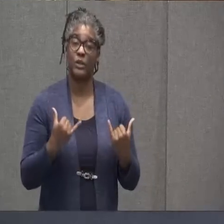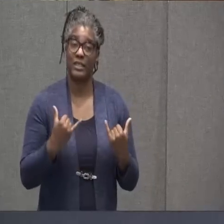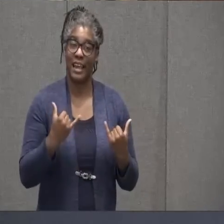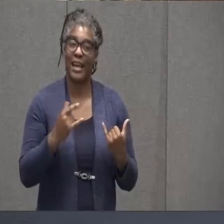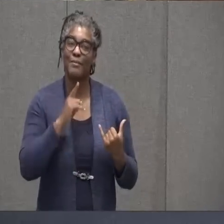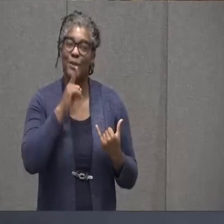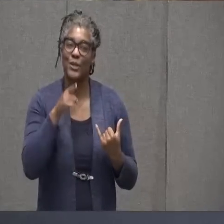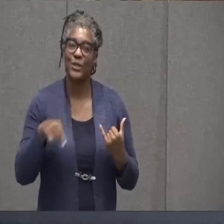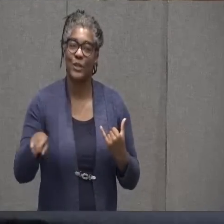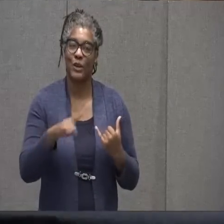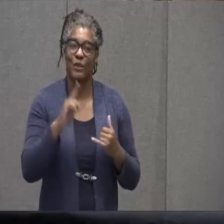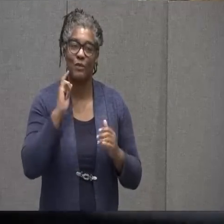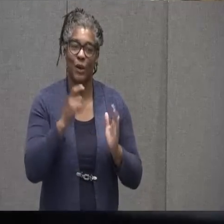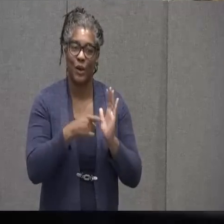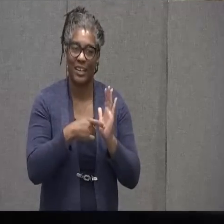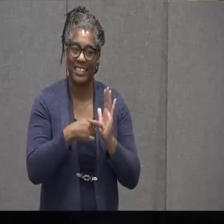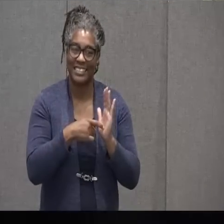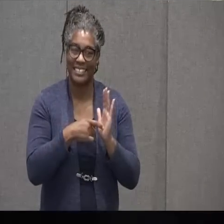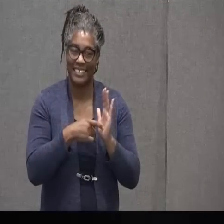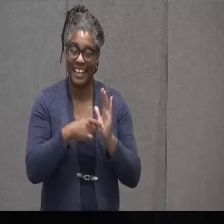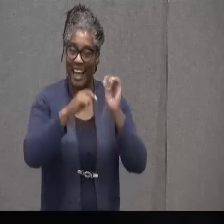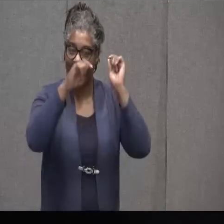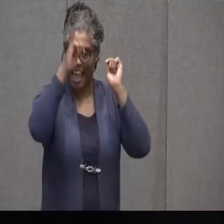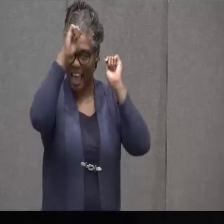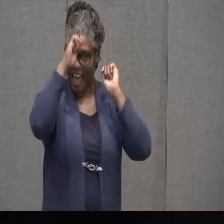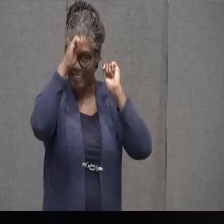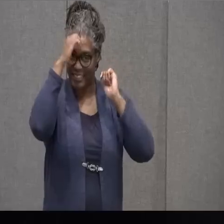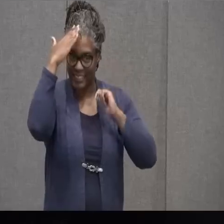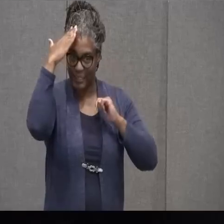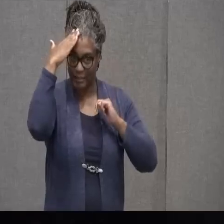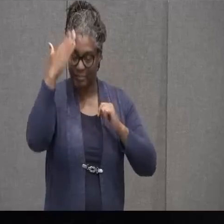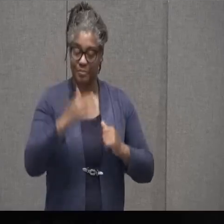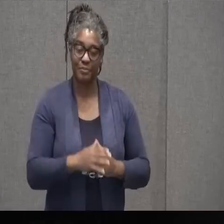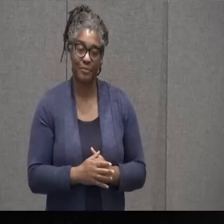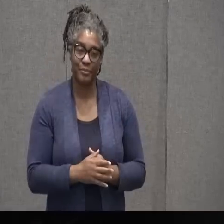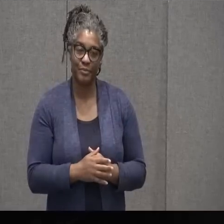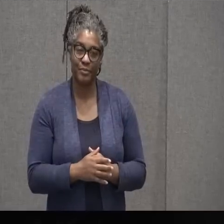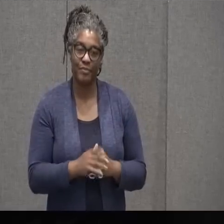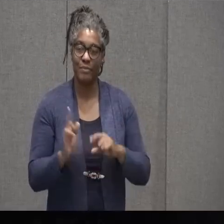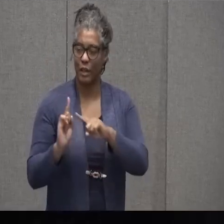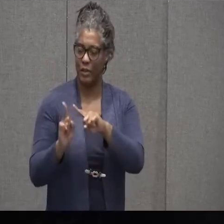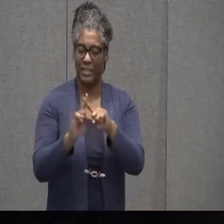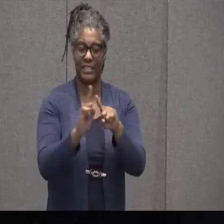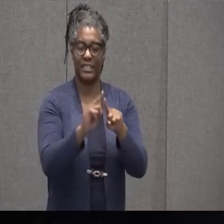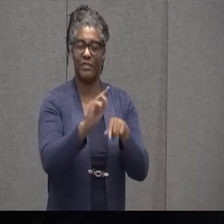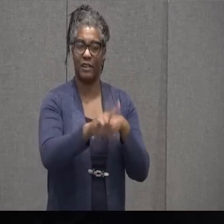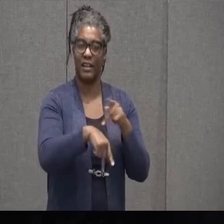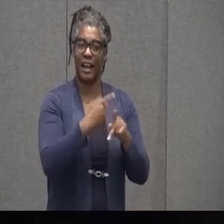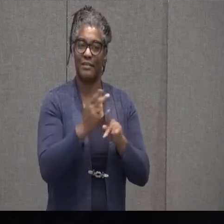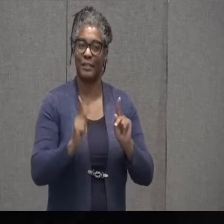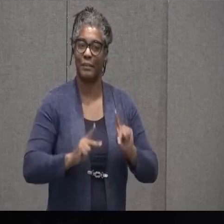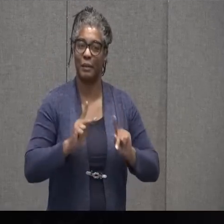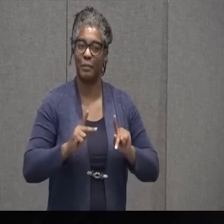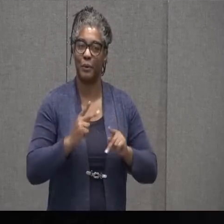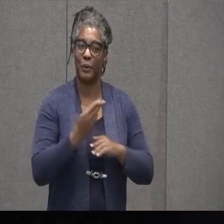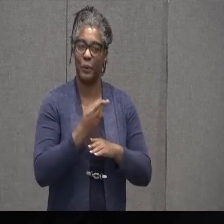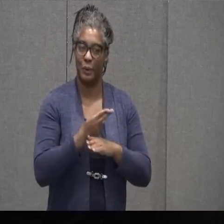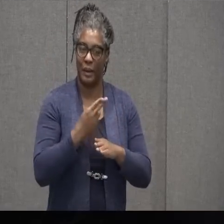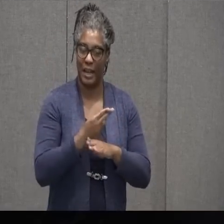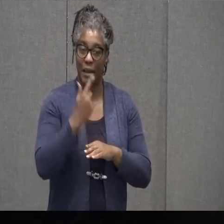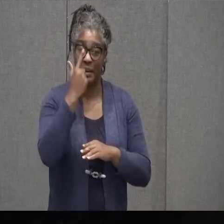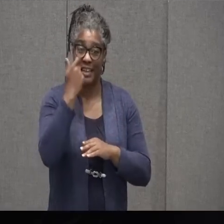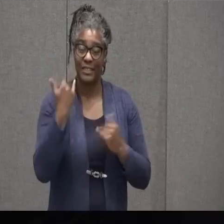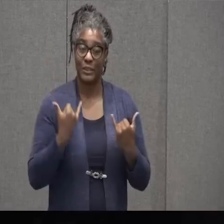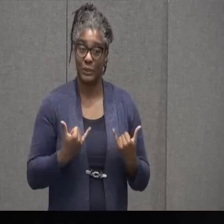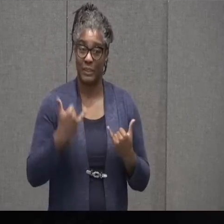we've all been wearing hats and everybody's been wearing a different type of hat. Today is Crazy Hat Day on At